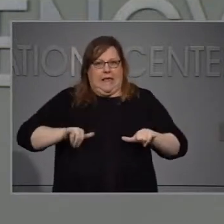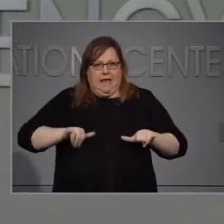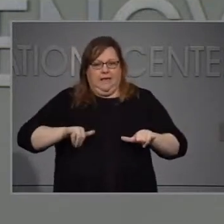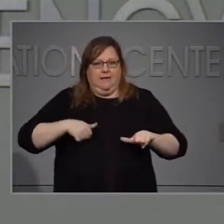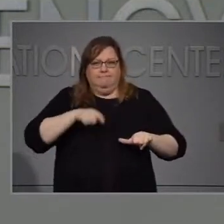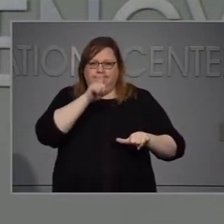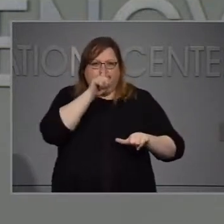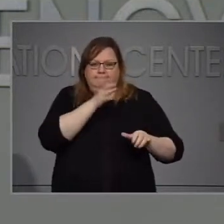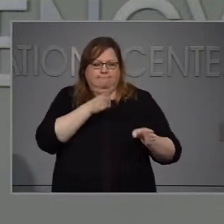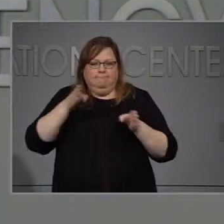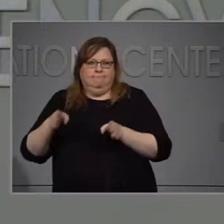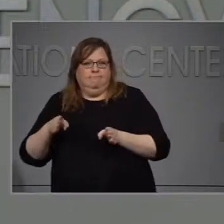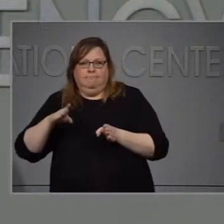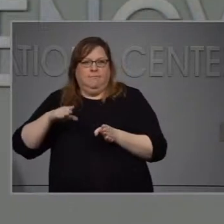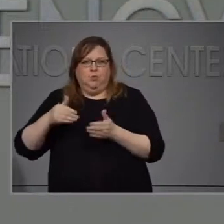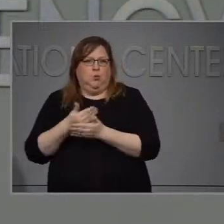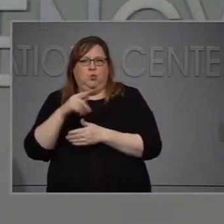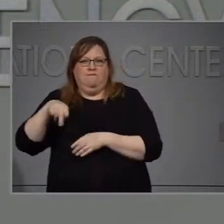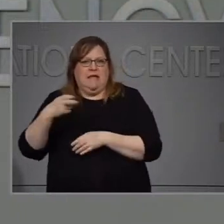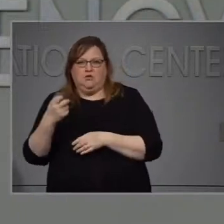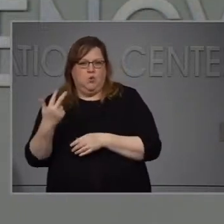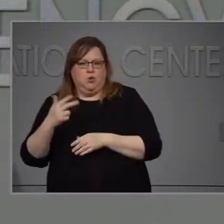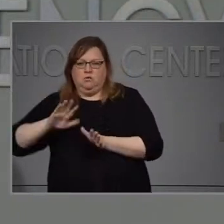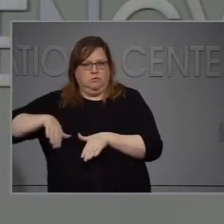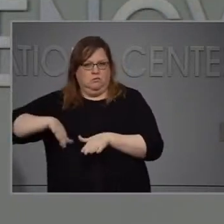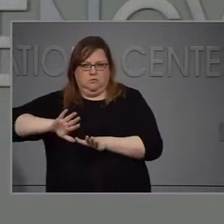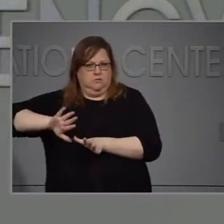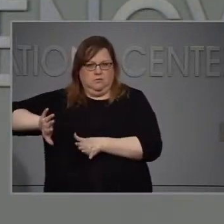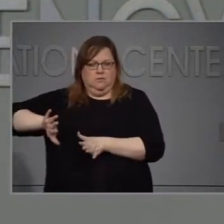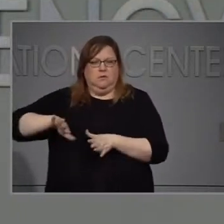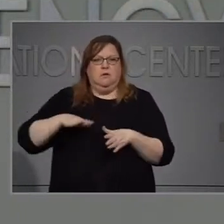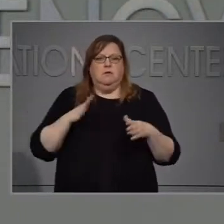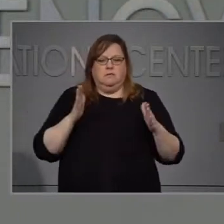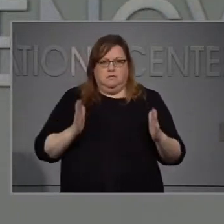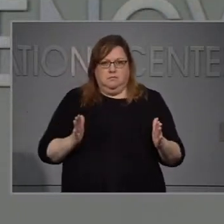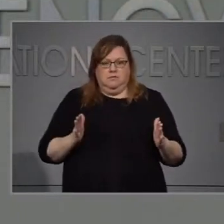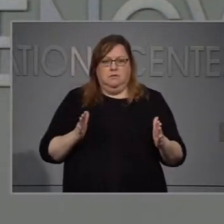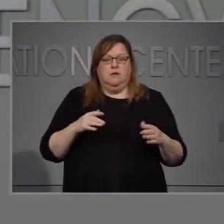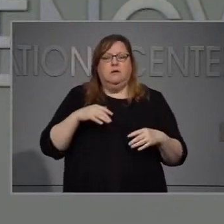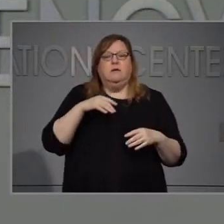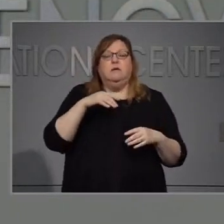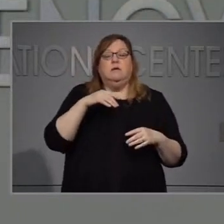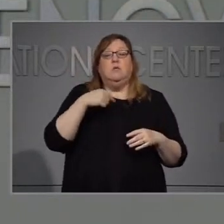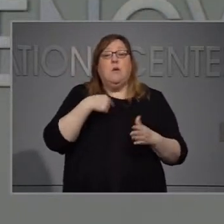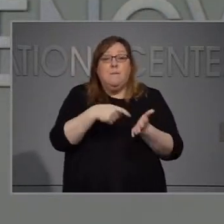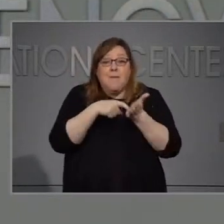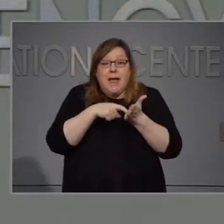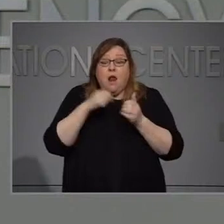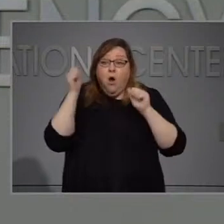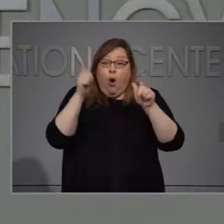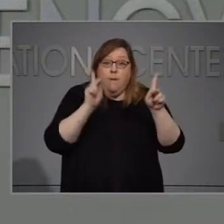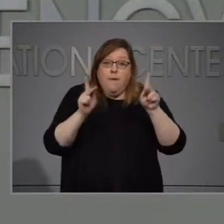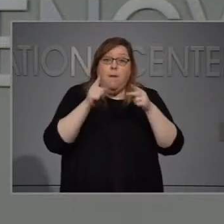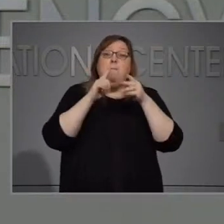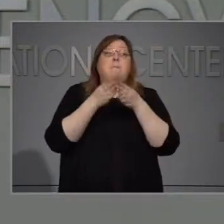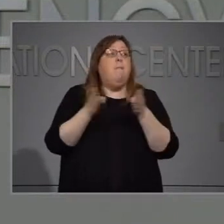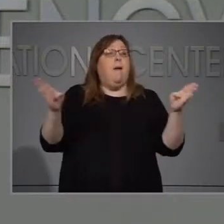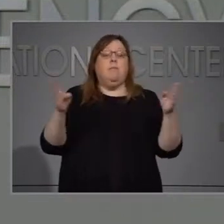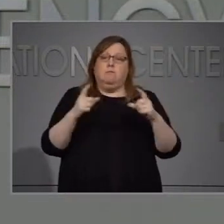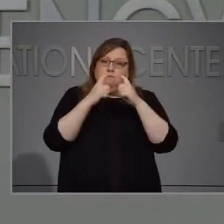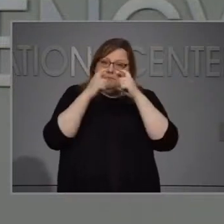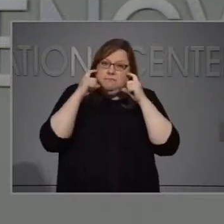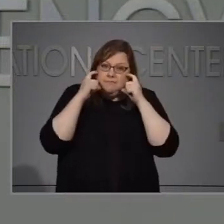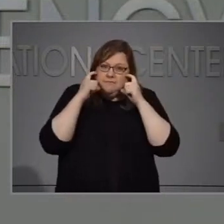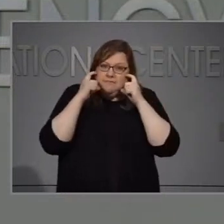And now we have mandated and required that all folks to be wearing face coverings in public settings. So I